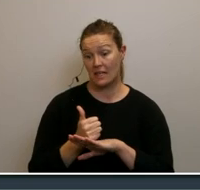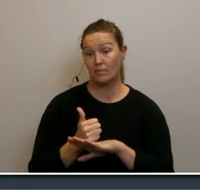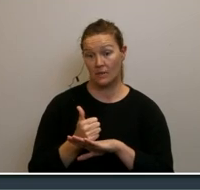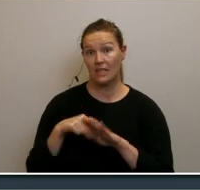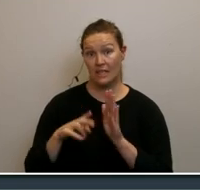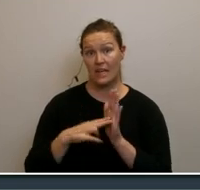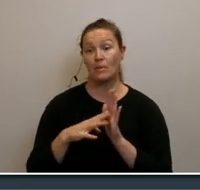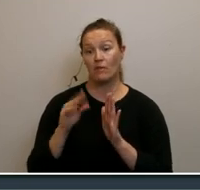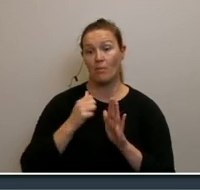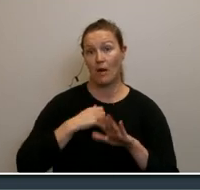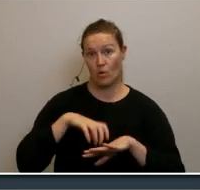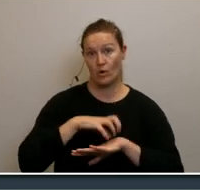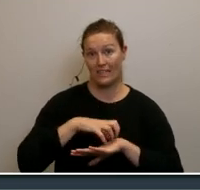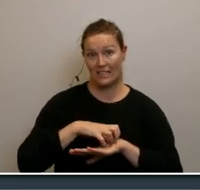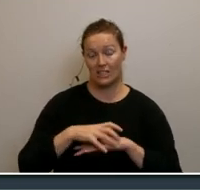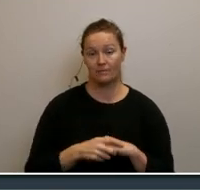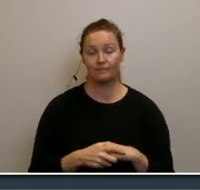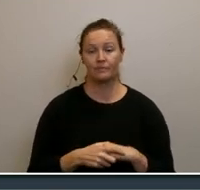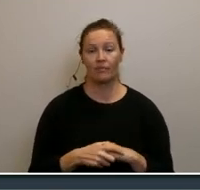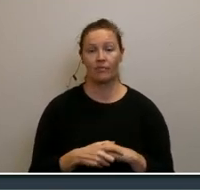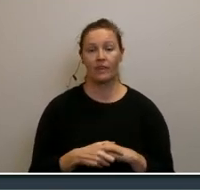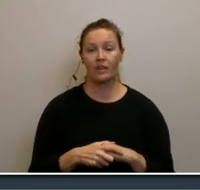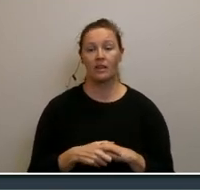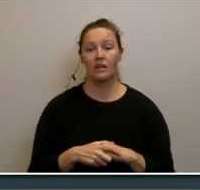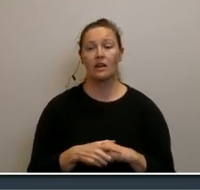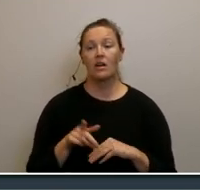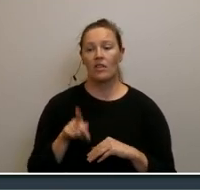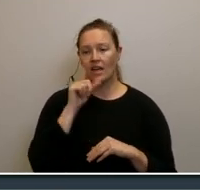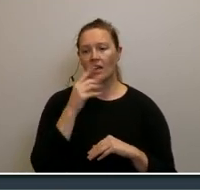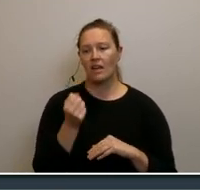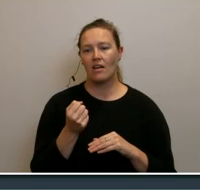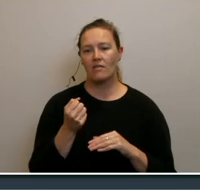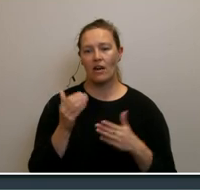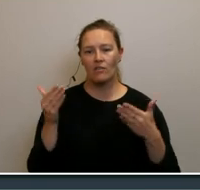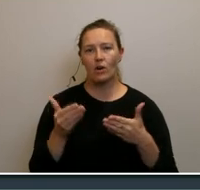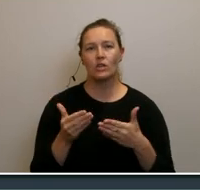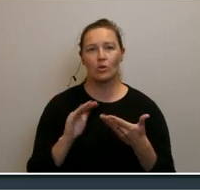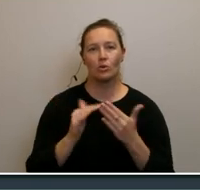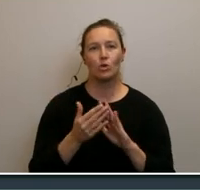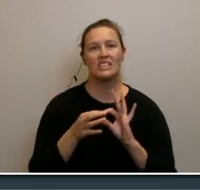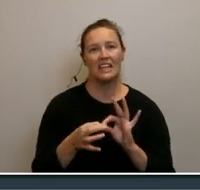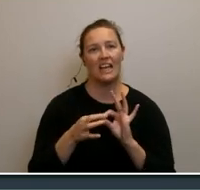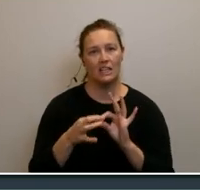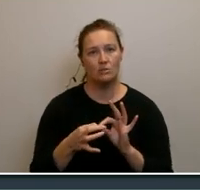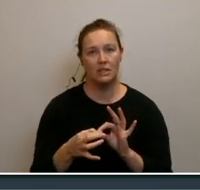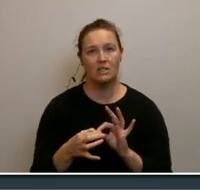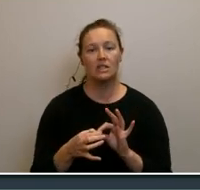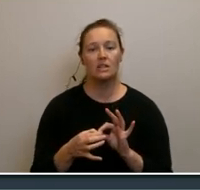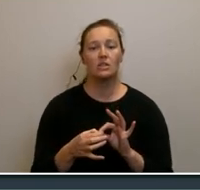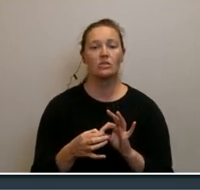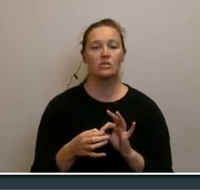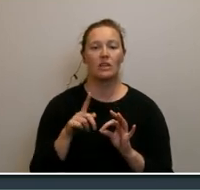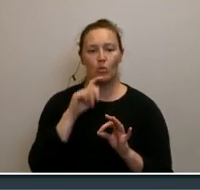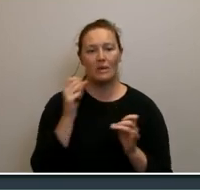City Trust. This could have a kaupapa of community engagement that must be central to the success of any sustainable